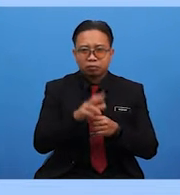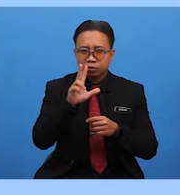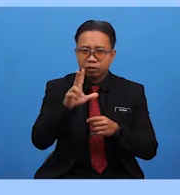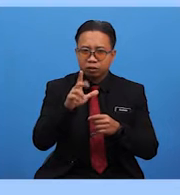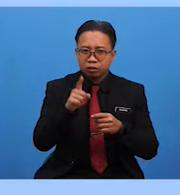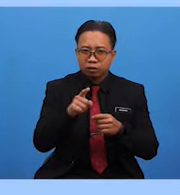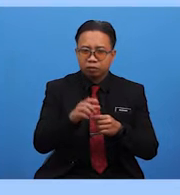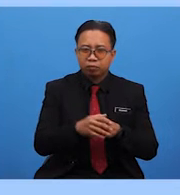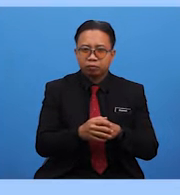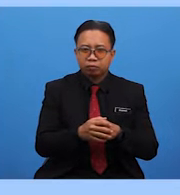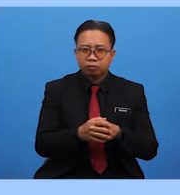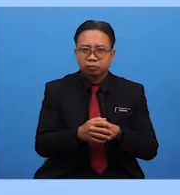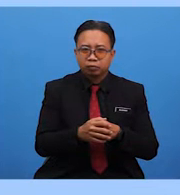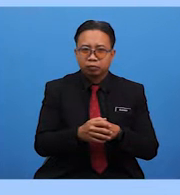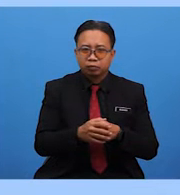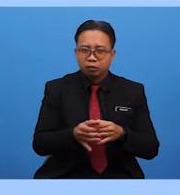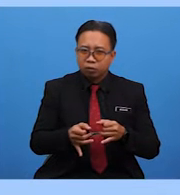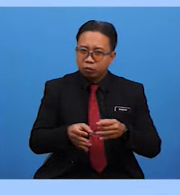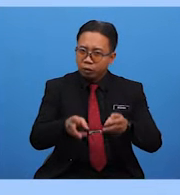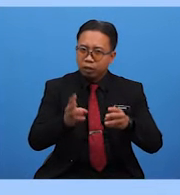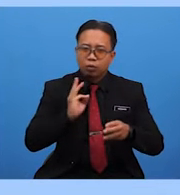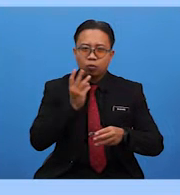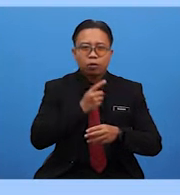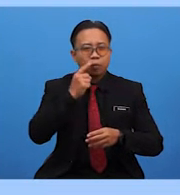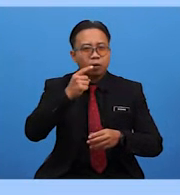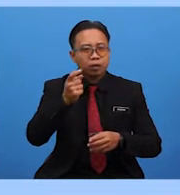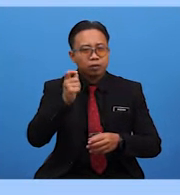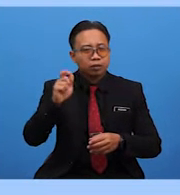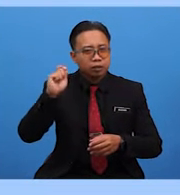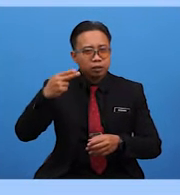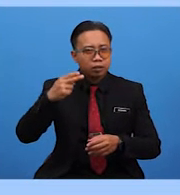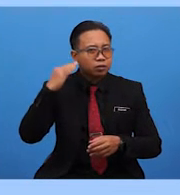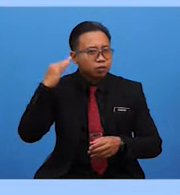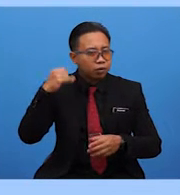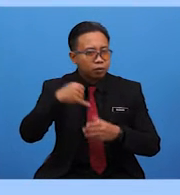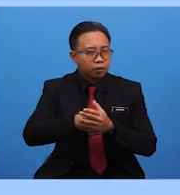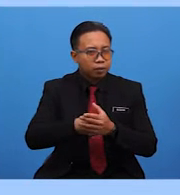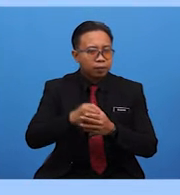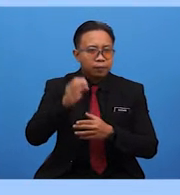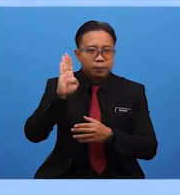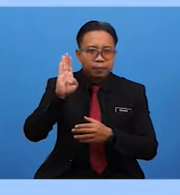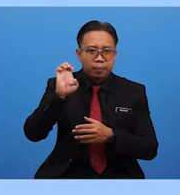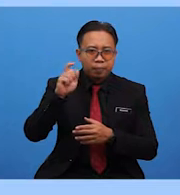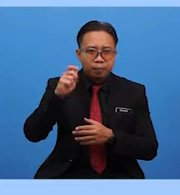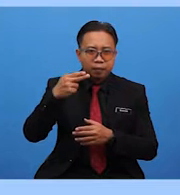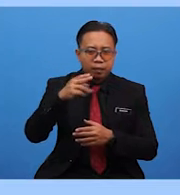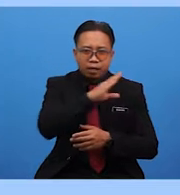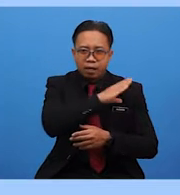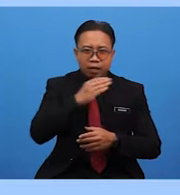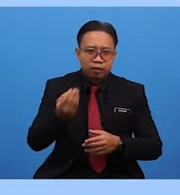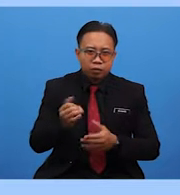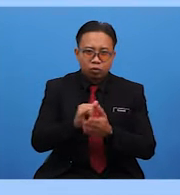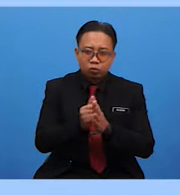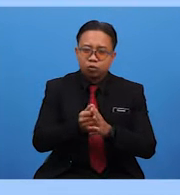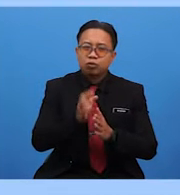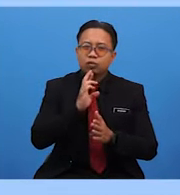bathroom. The way we pronounce the sound in Beth, and those are